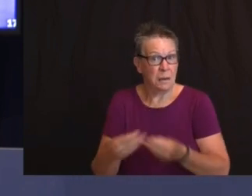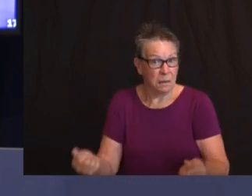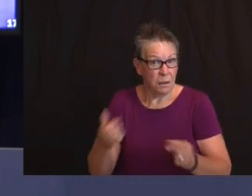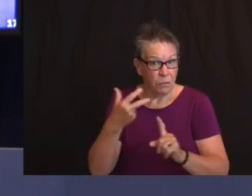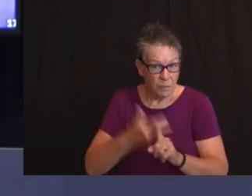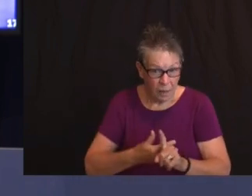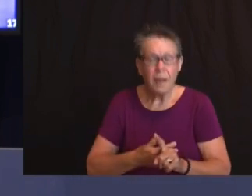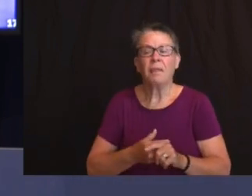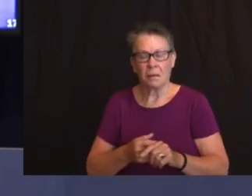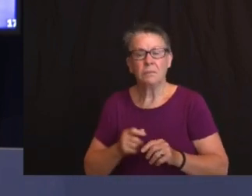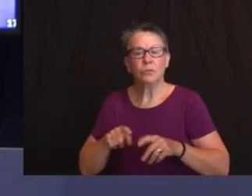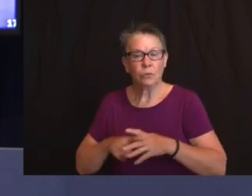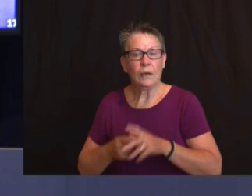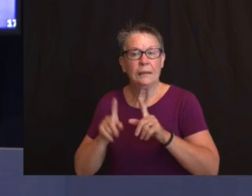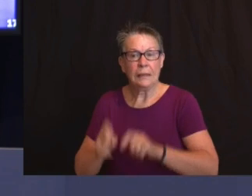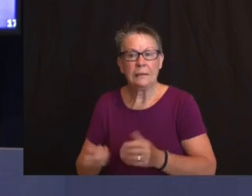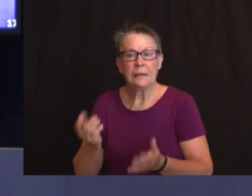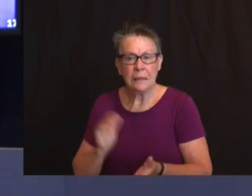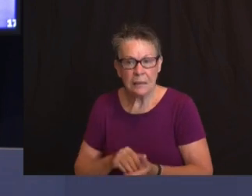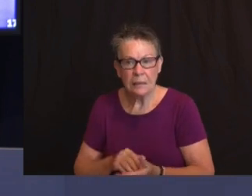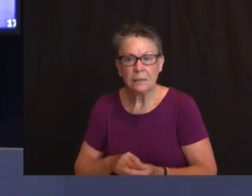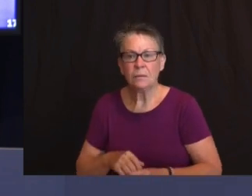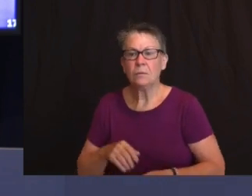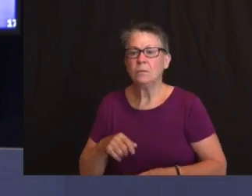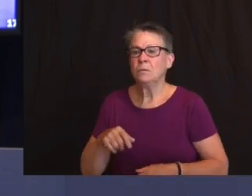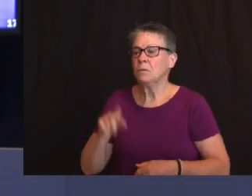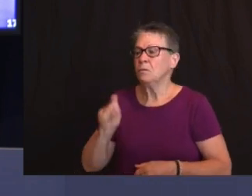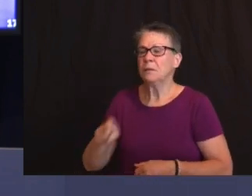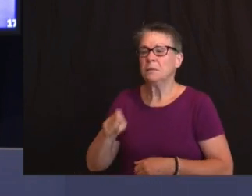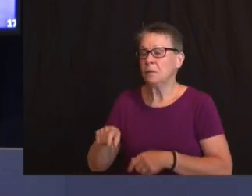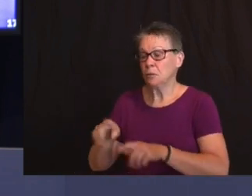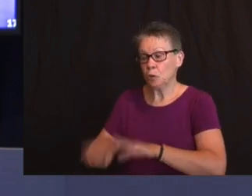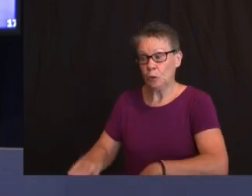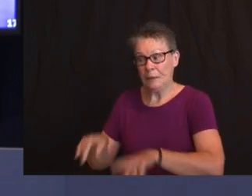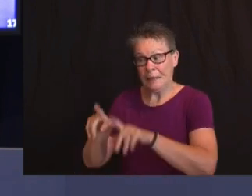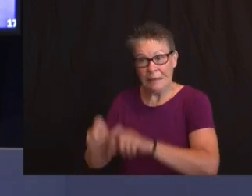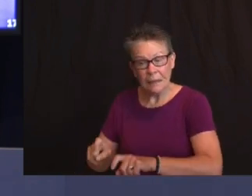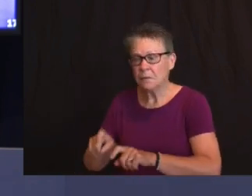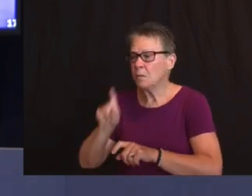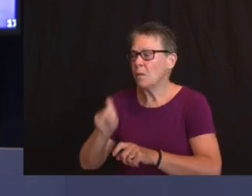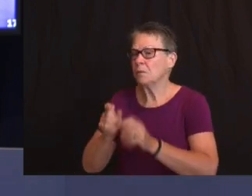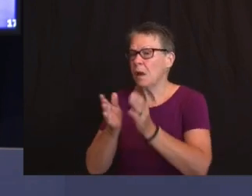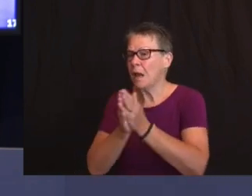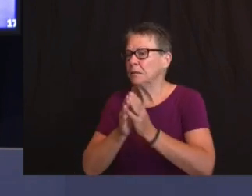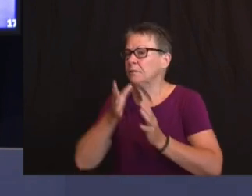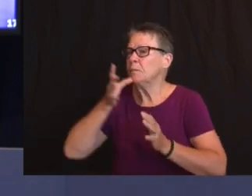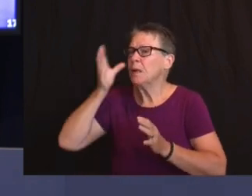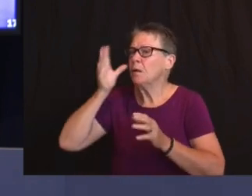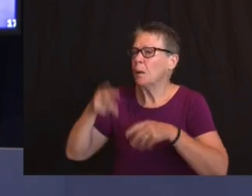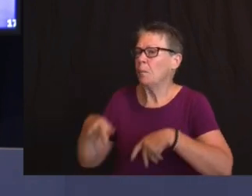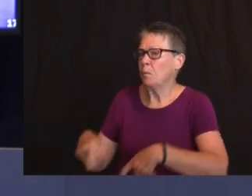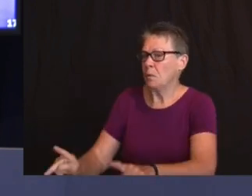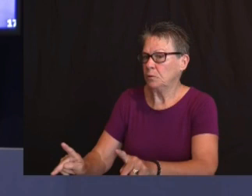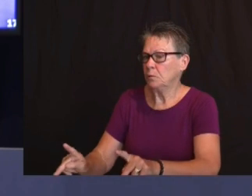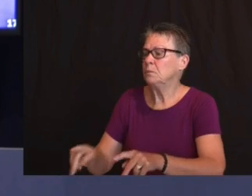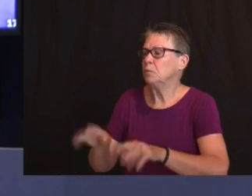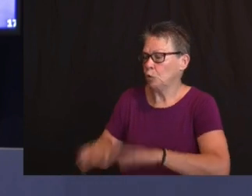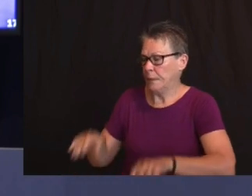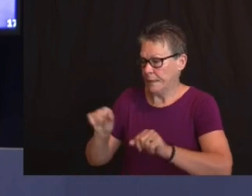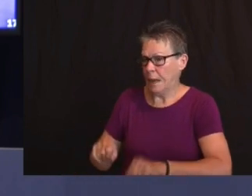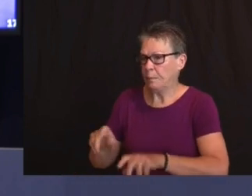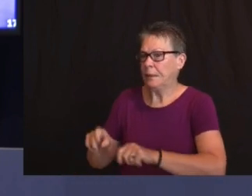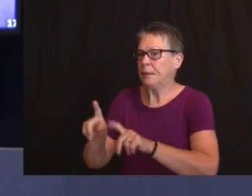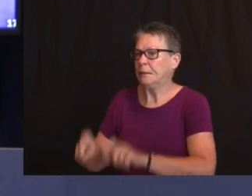parental consent for minor students. School-based testing should never be conducted without consent from a parent or a